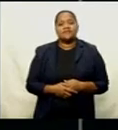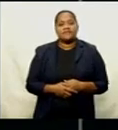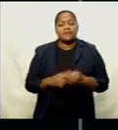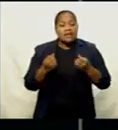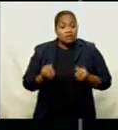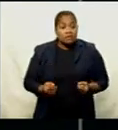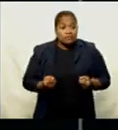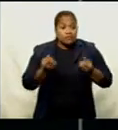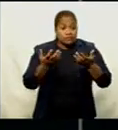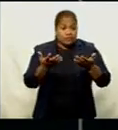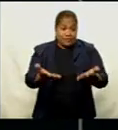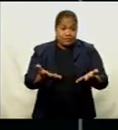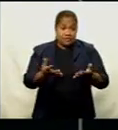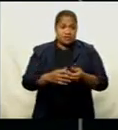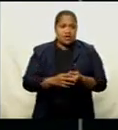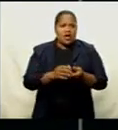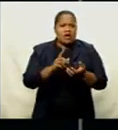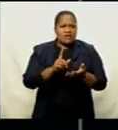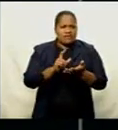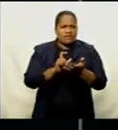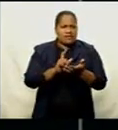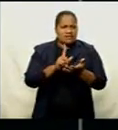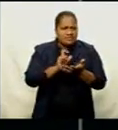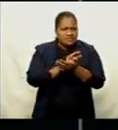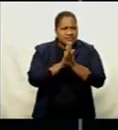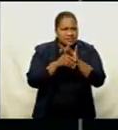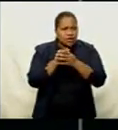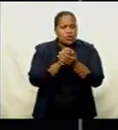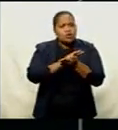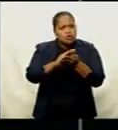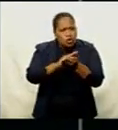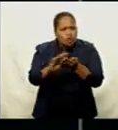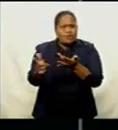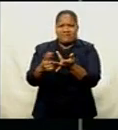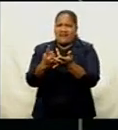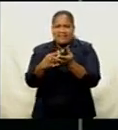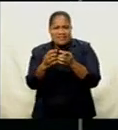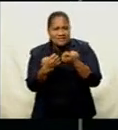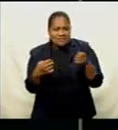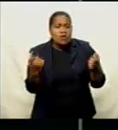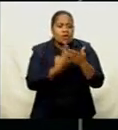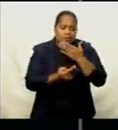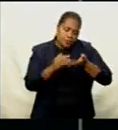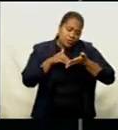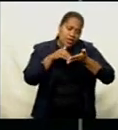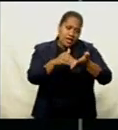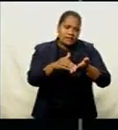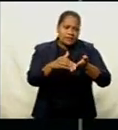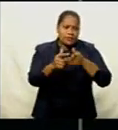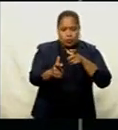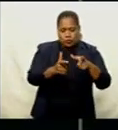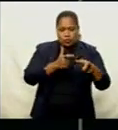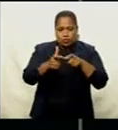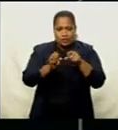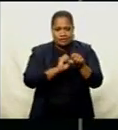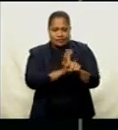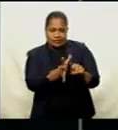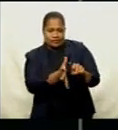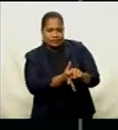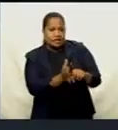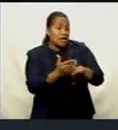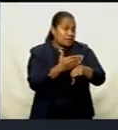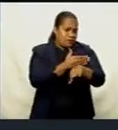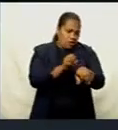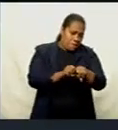of disinfectants, sanitizers, soap and other supplies will help control the outbreak of COVID-19 before it spreads further.